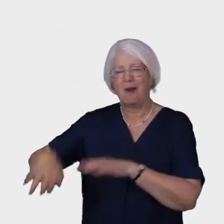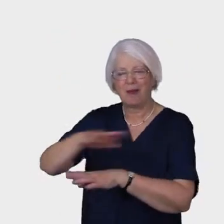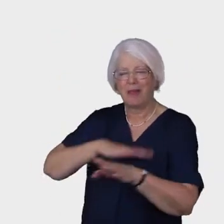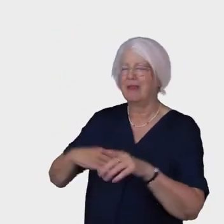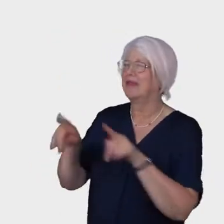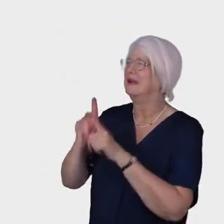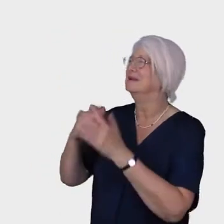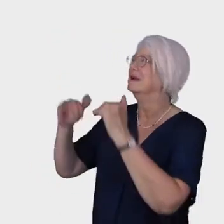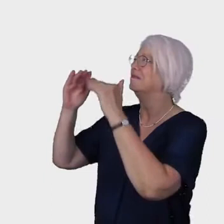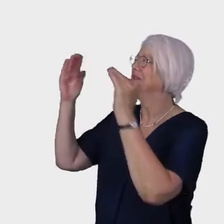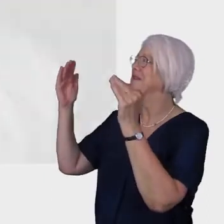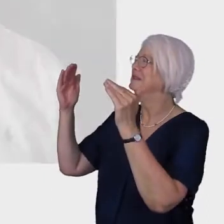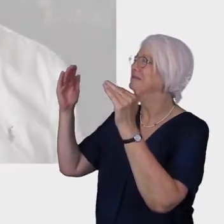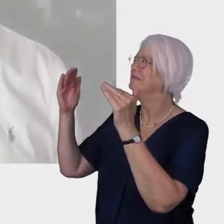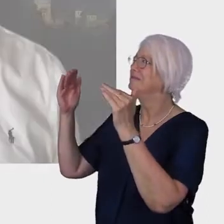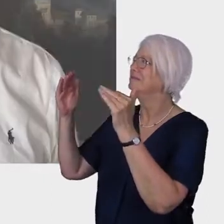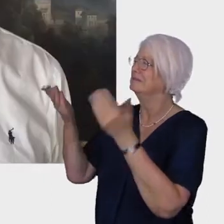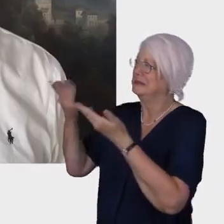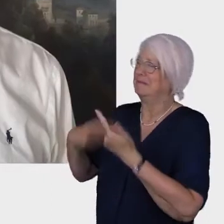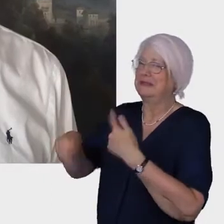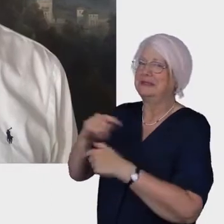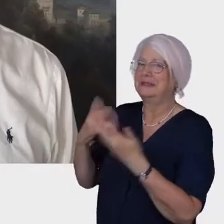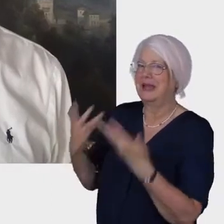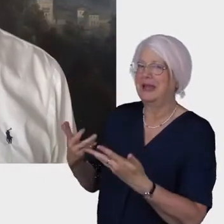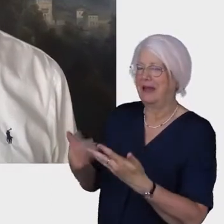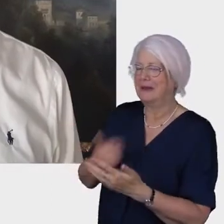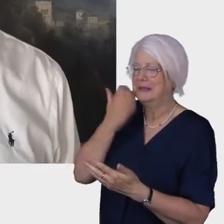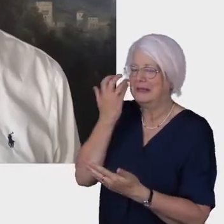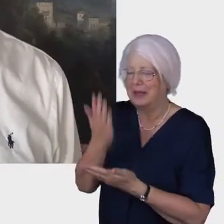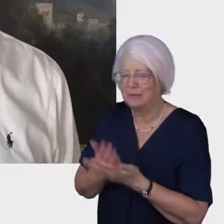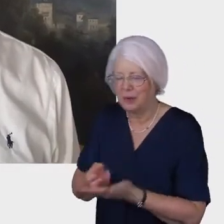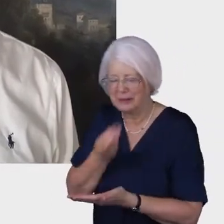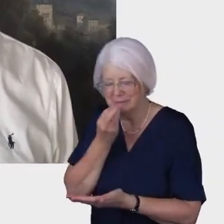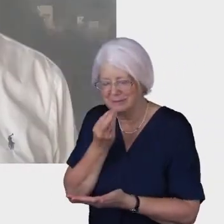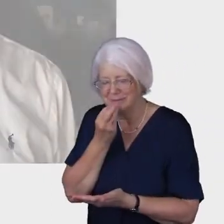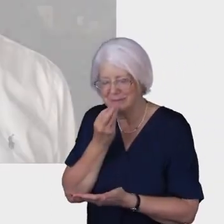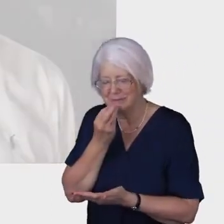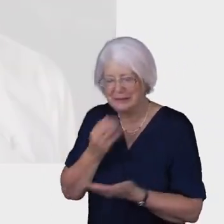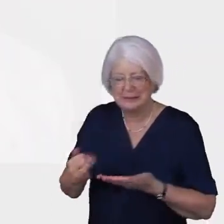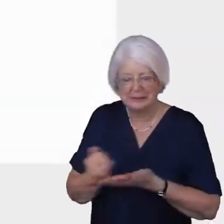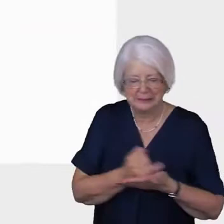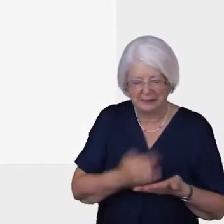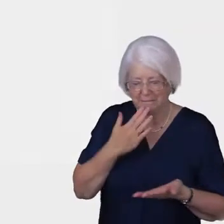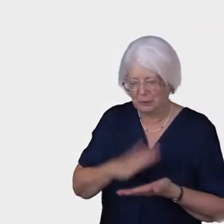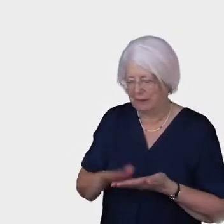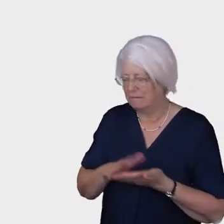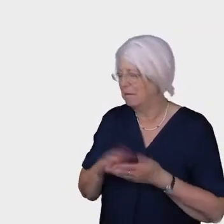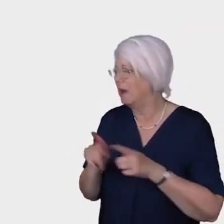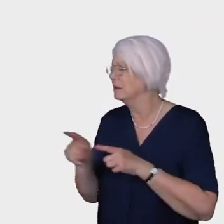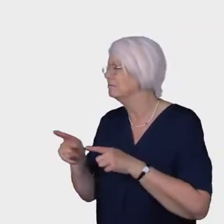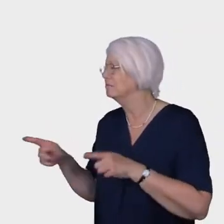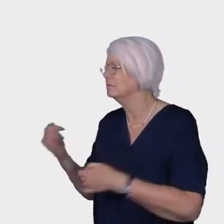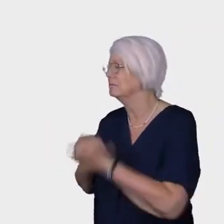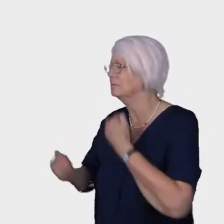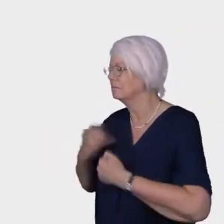bread. Forgive us our sins as we forgive those who sin against us. Lead us